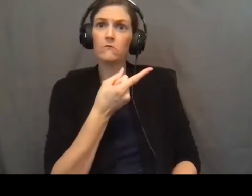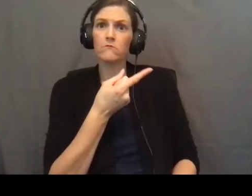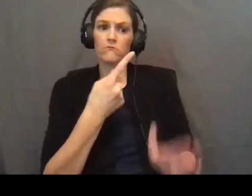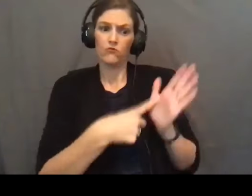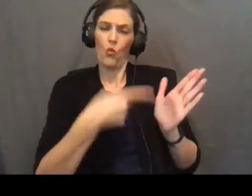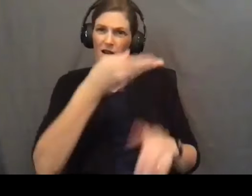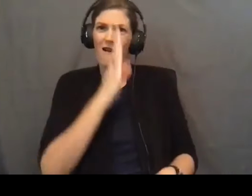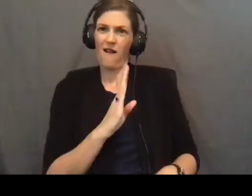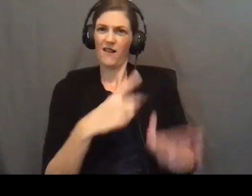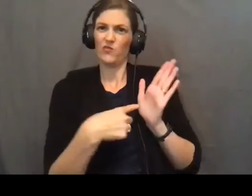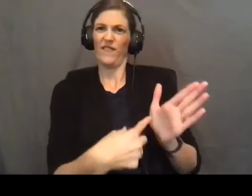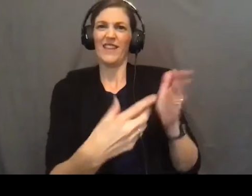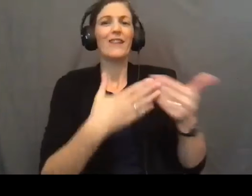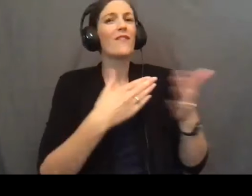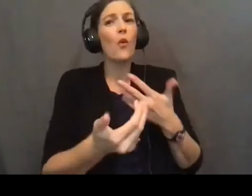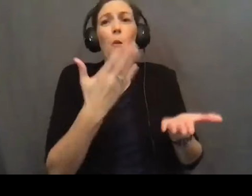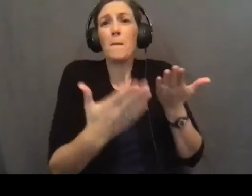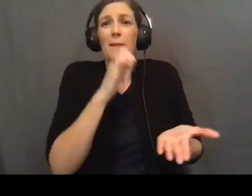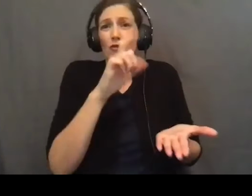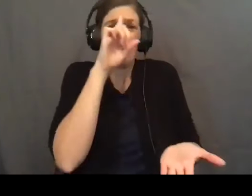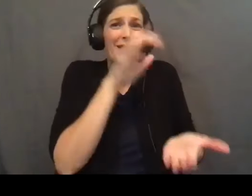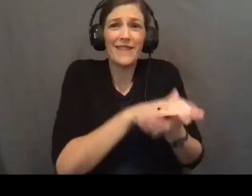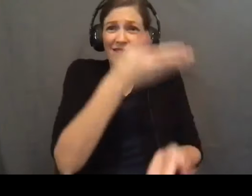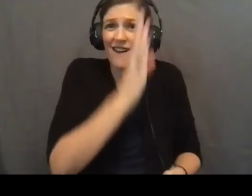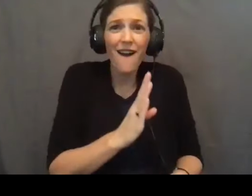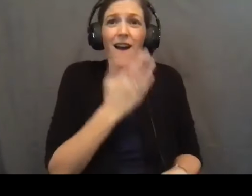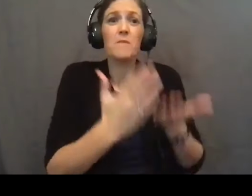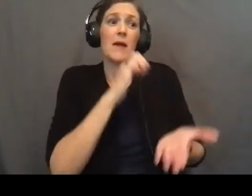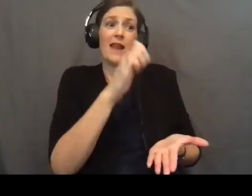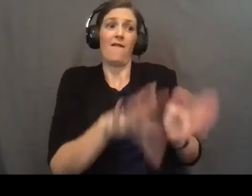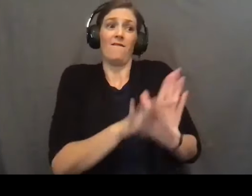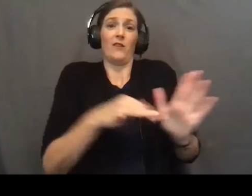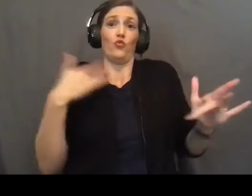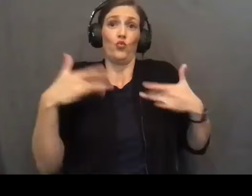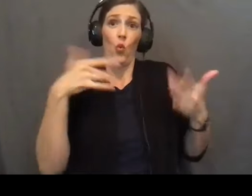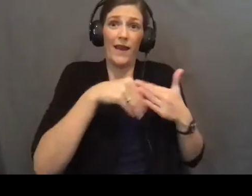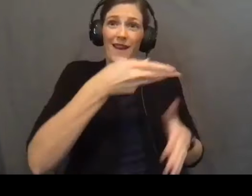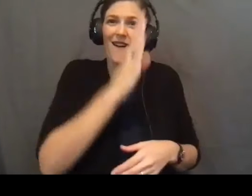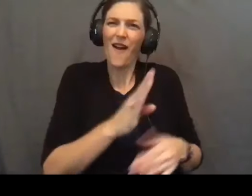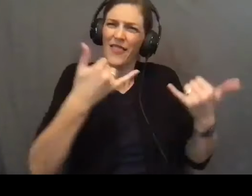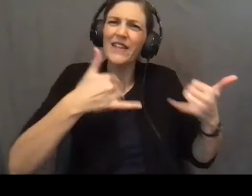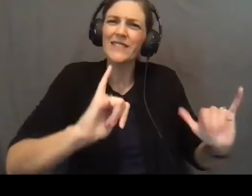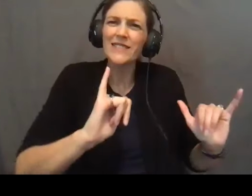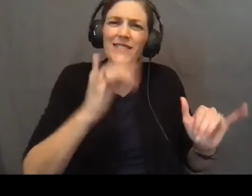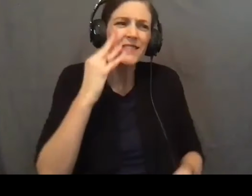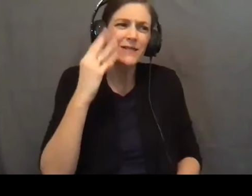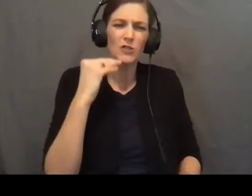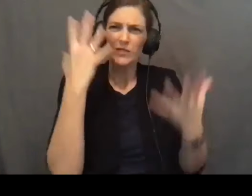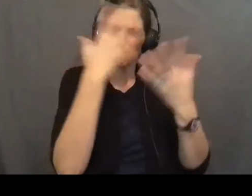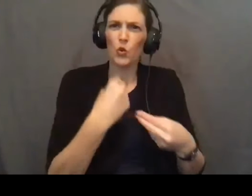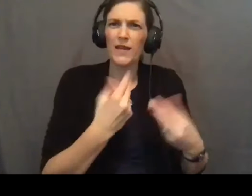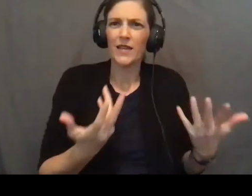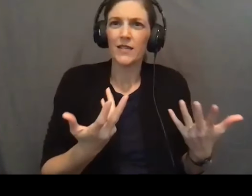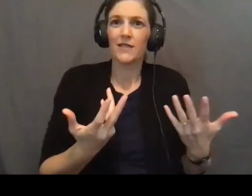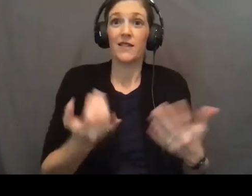revealed about Himself. Even though they may not believe in Him and they may not find joy in Him, they still experience that. And when we